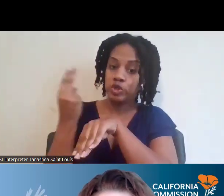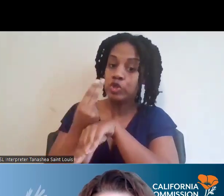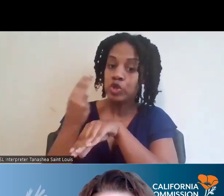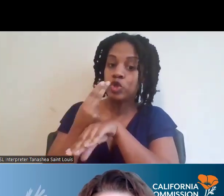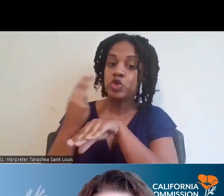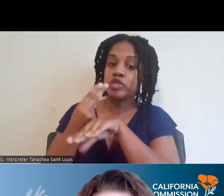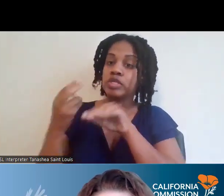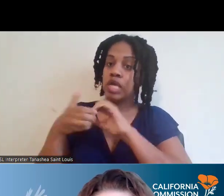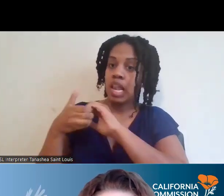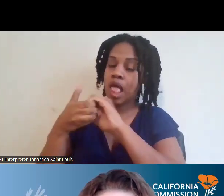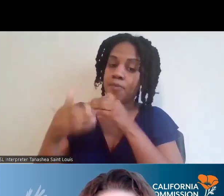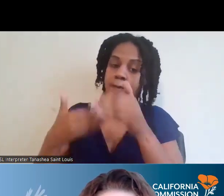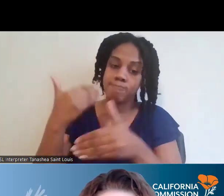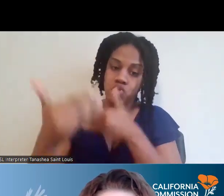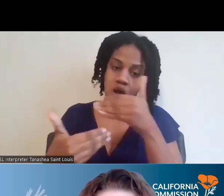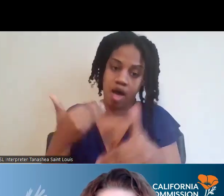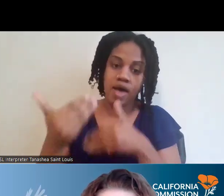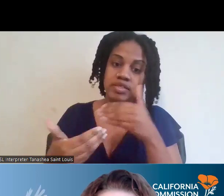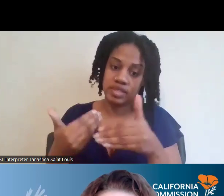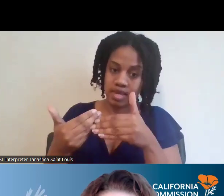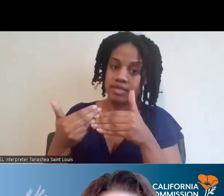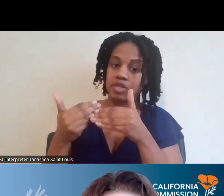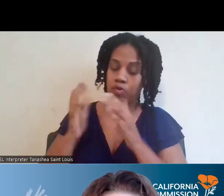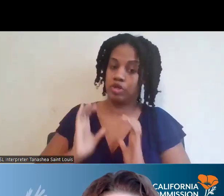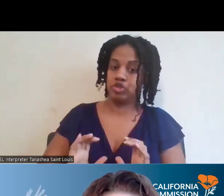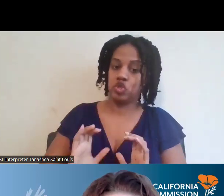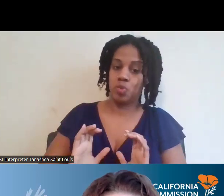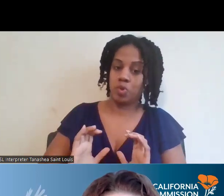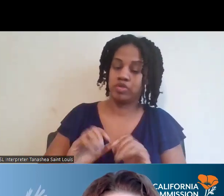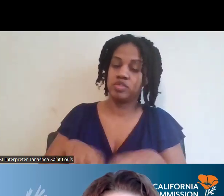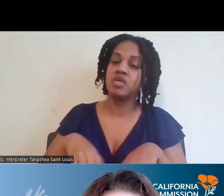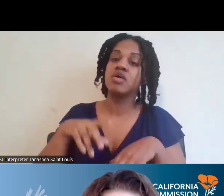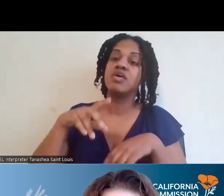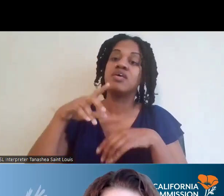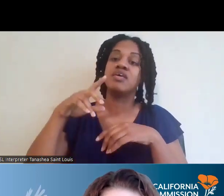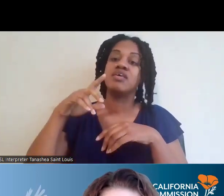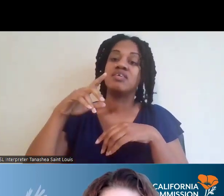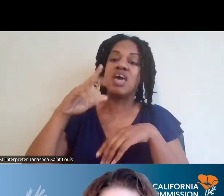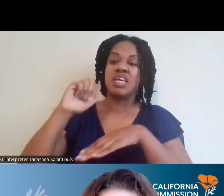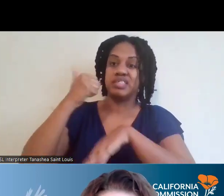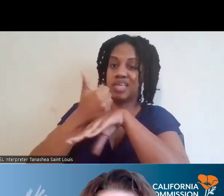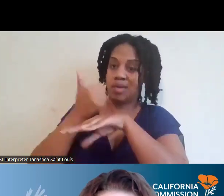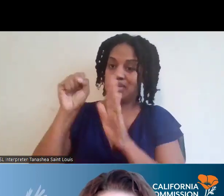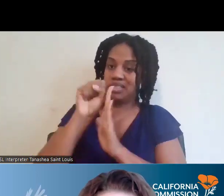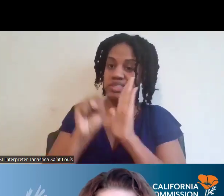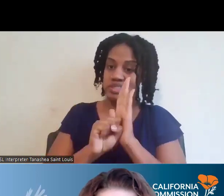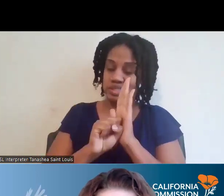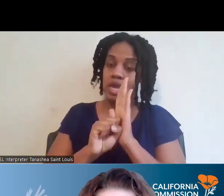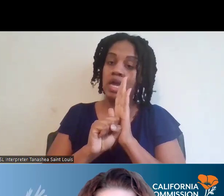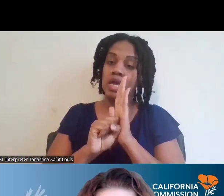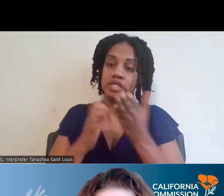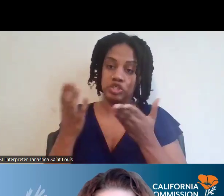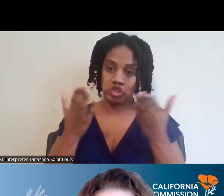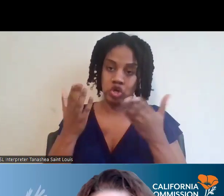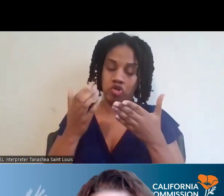diverse consumers, as described by Victoria and Jacob. The Commission on Aging is established in state statute to serve as the principal